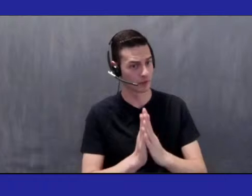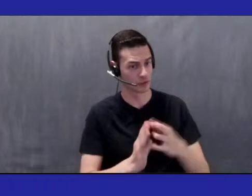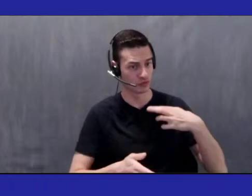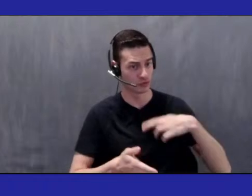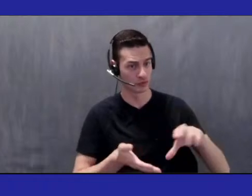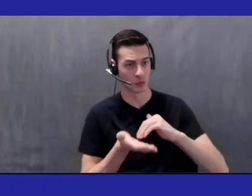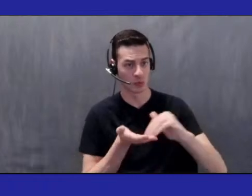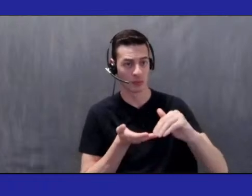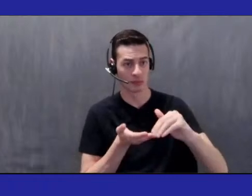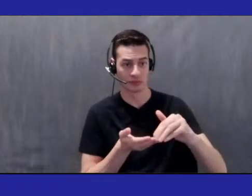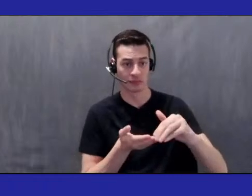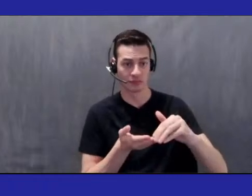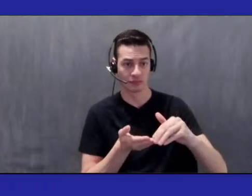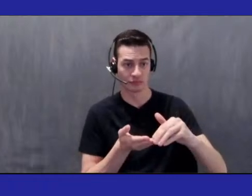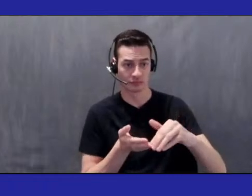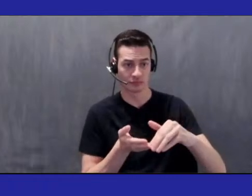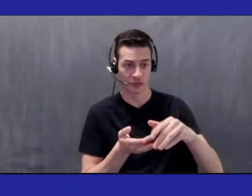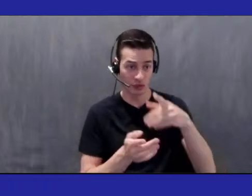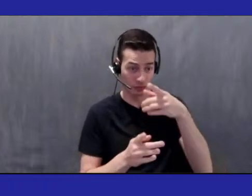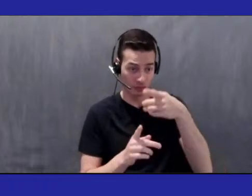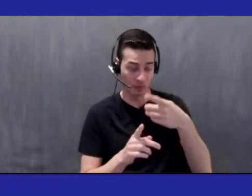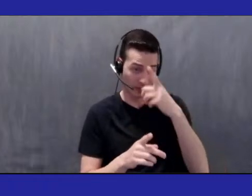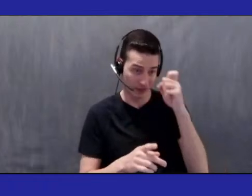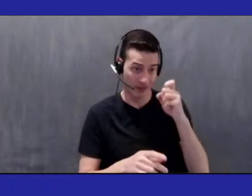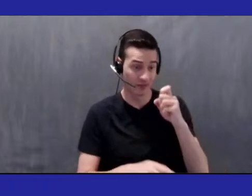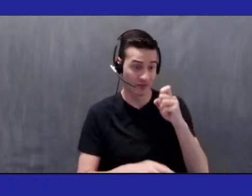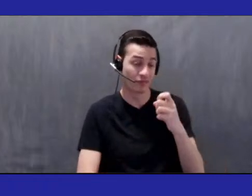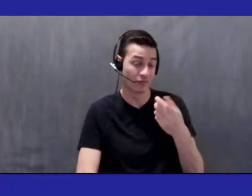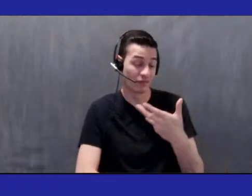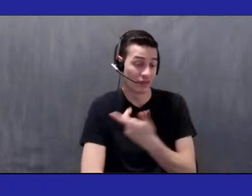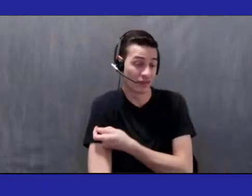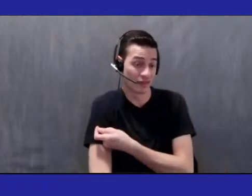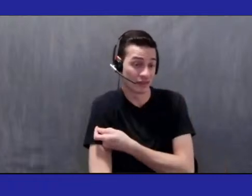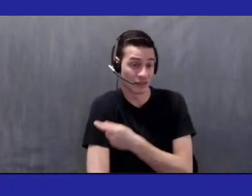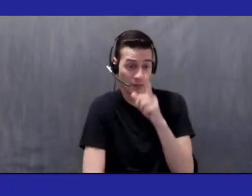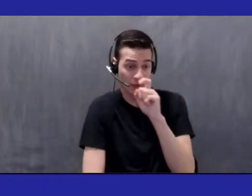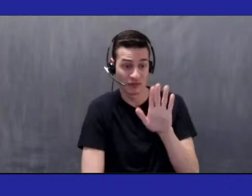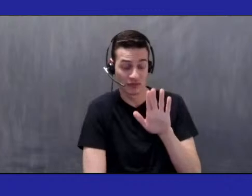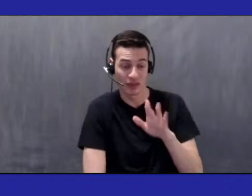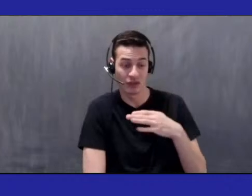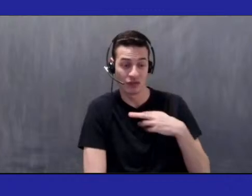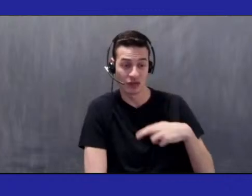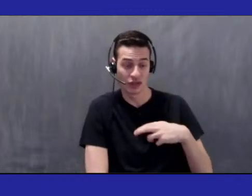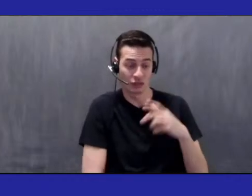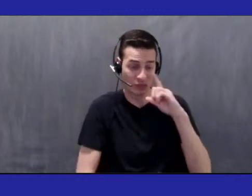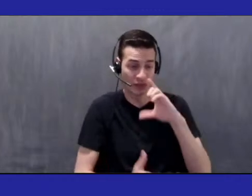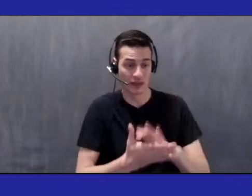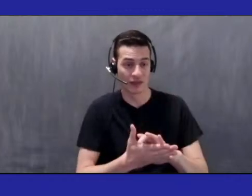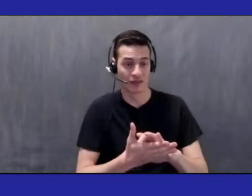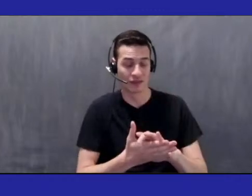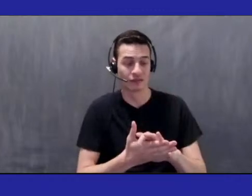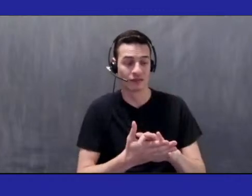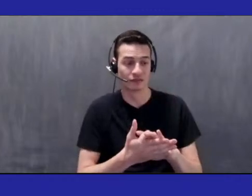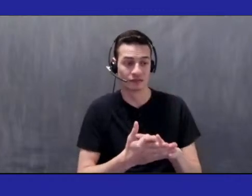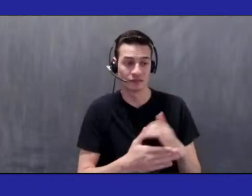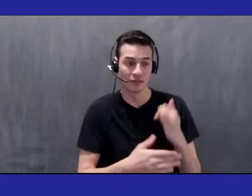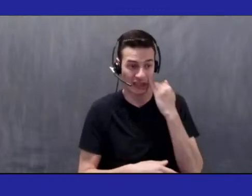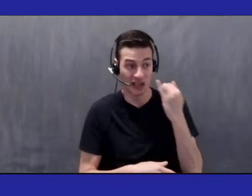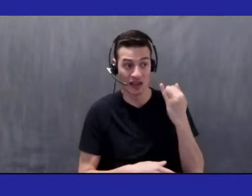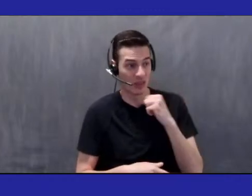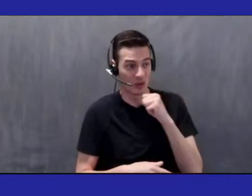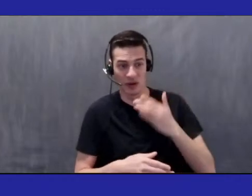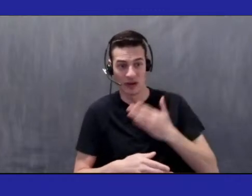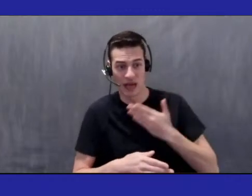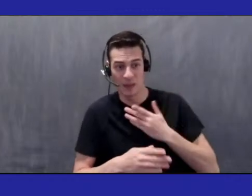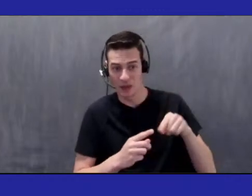to be exempted from the COVID vaccine due to their religious beliefs, and then were, if unhappy with the decisions that were made